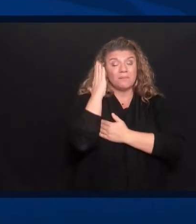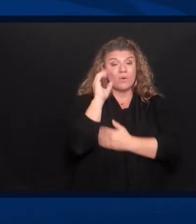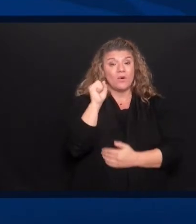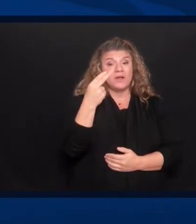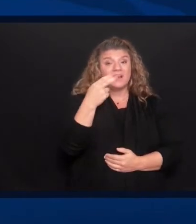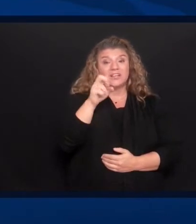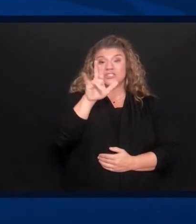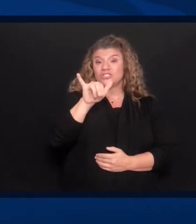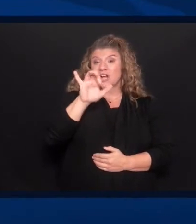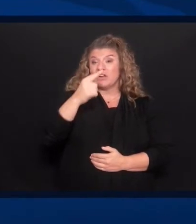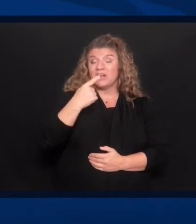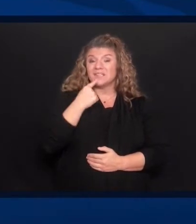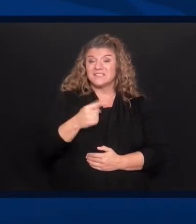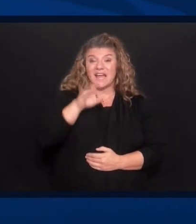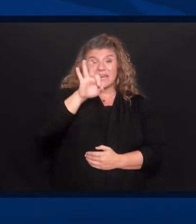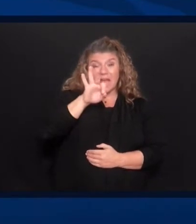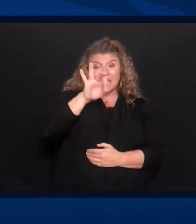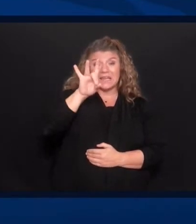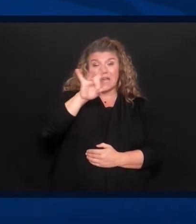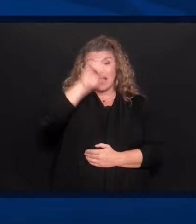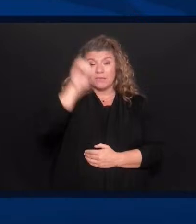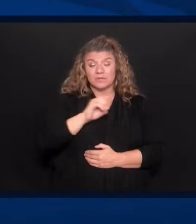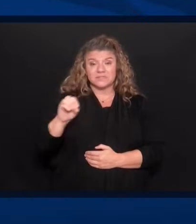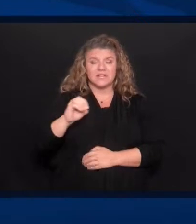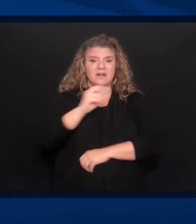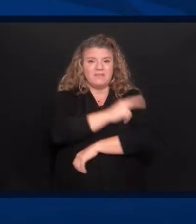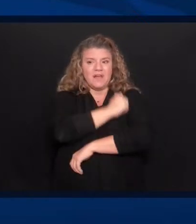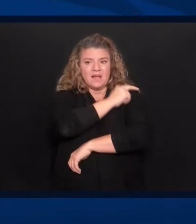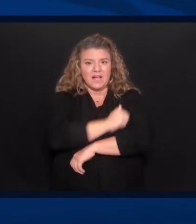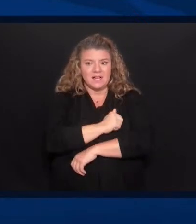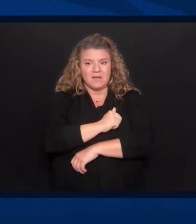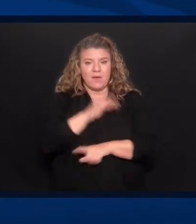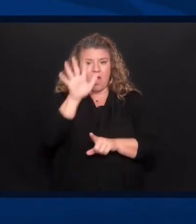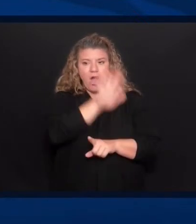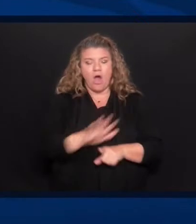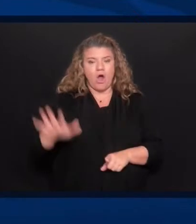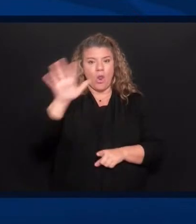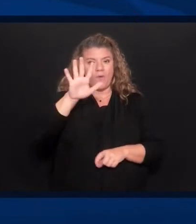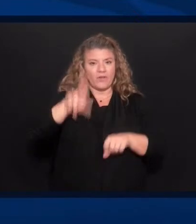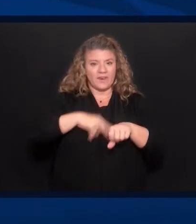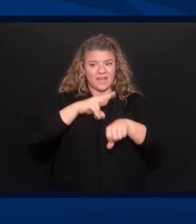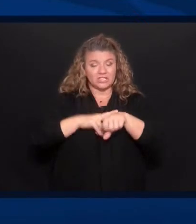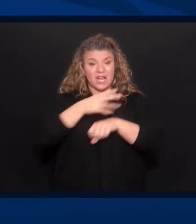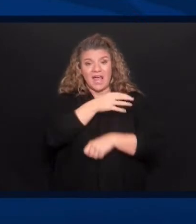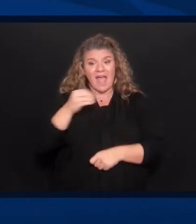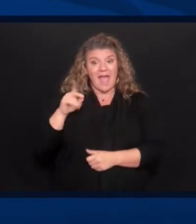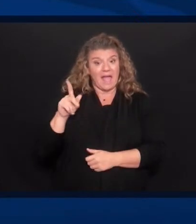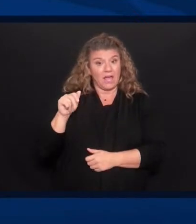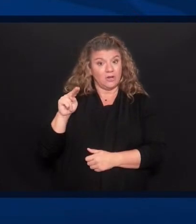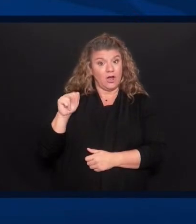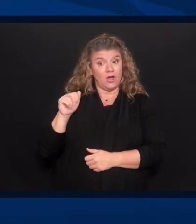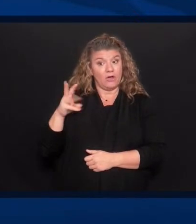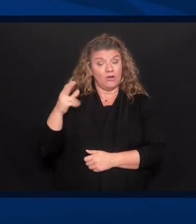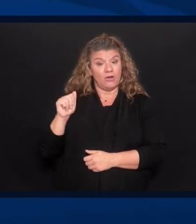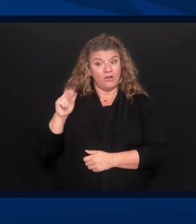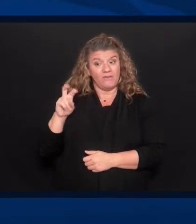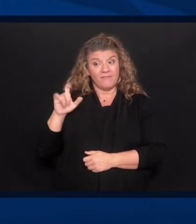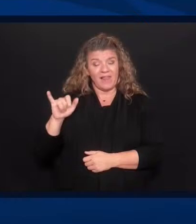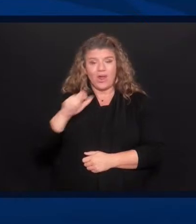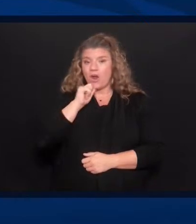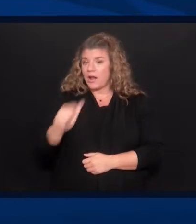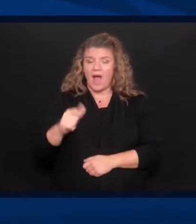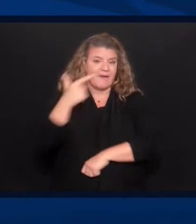said 98% of the hospitalizations, both nationwide and in the Kanawha Valley, for example, are